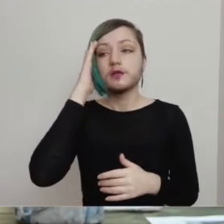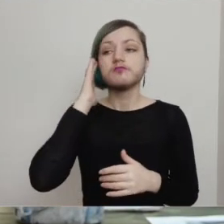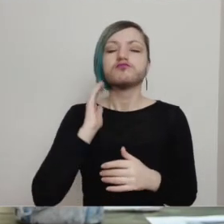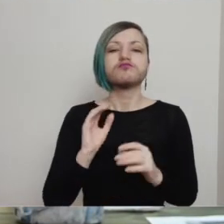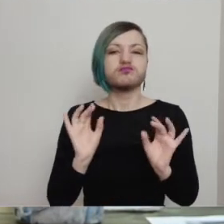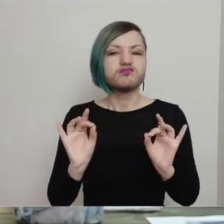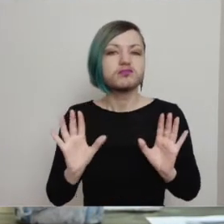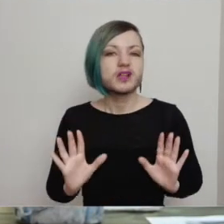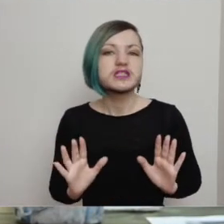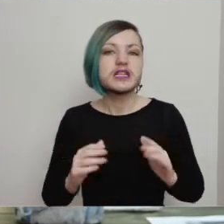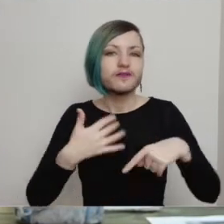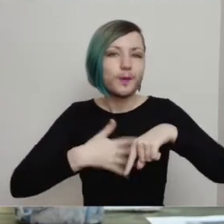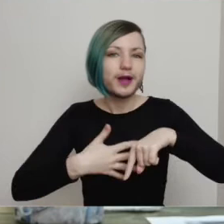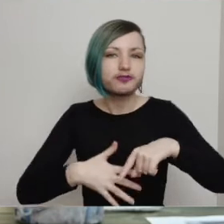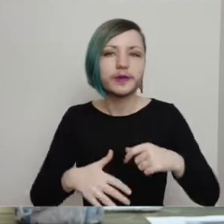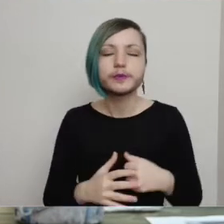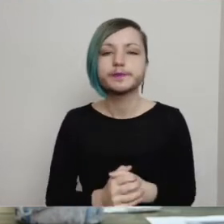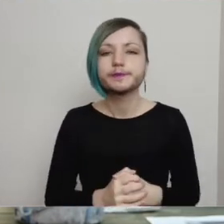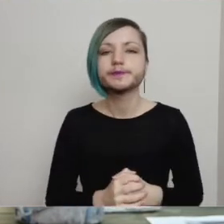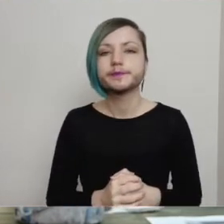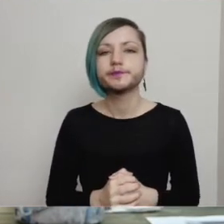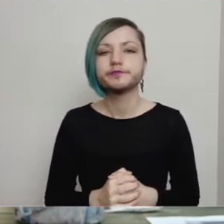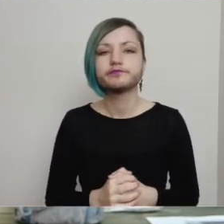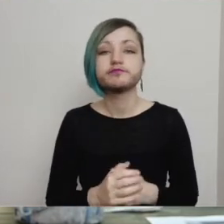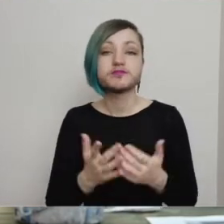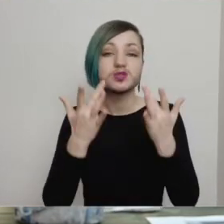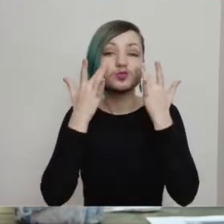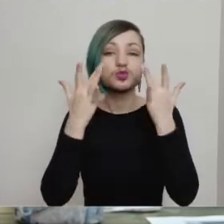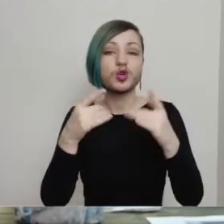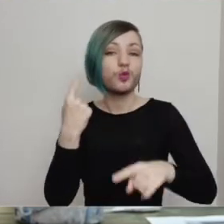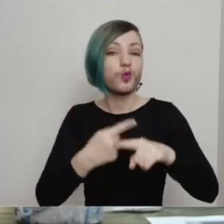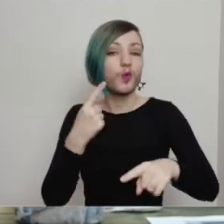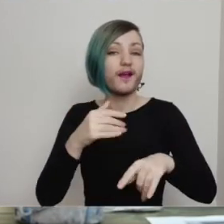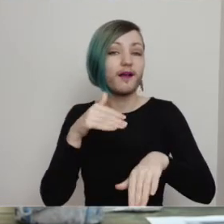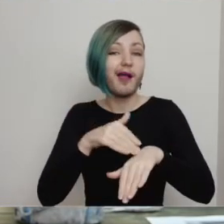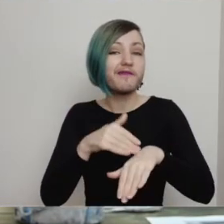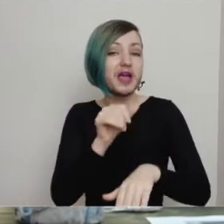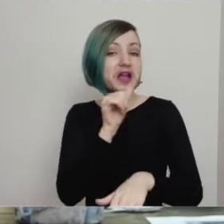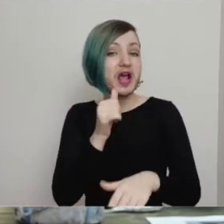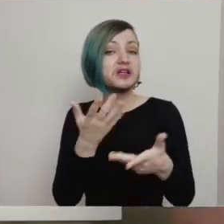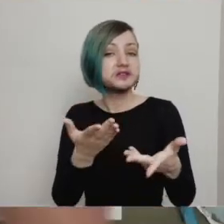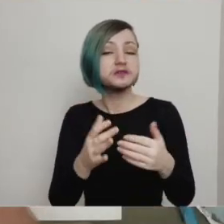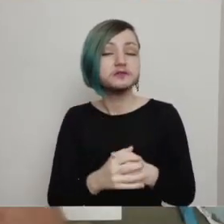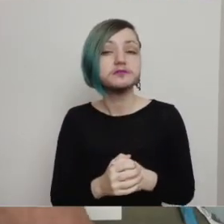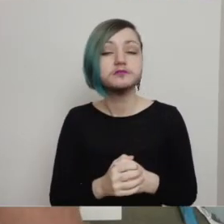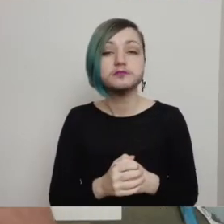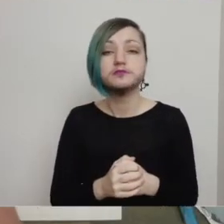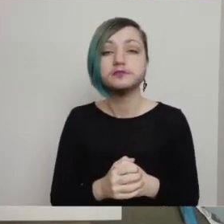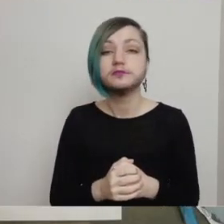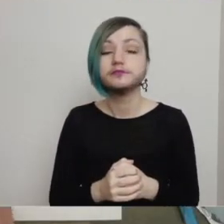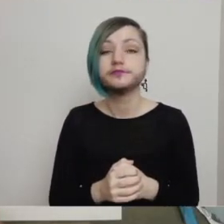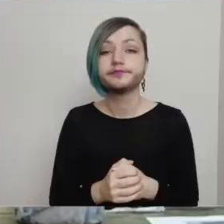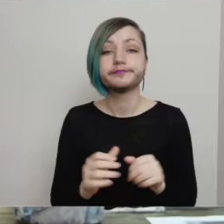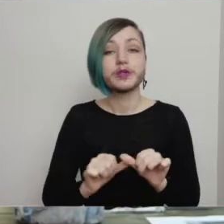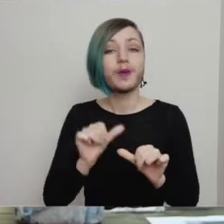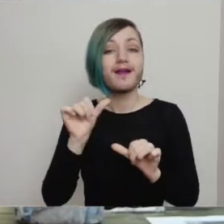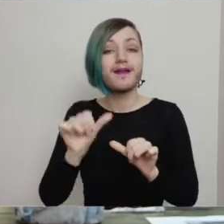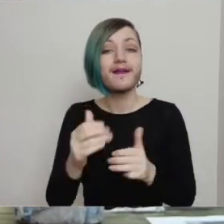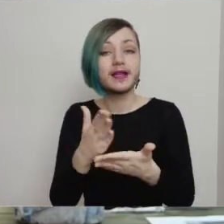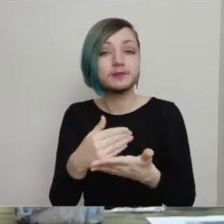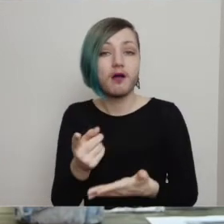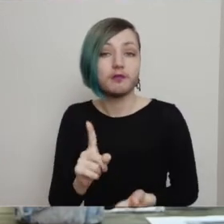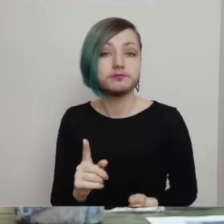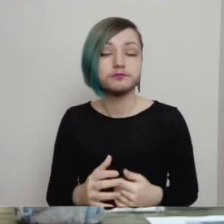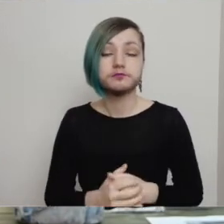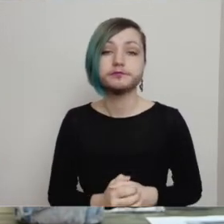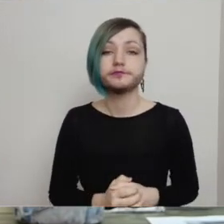it there, just to show you how you can get a really nice effect quite quickly. And then for the next bit of the exercise, I'm going to be